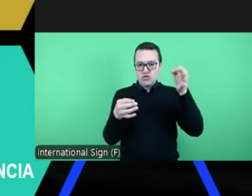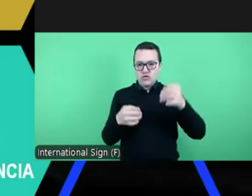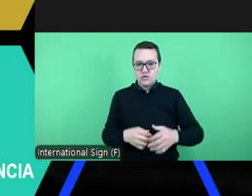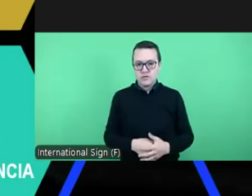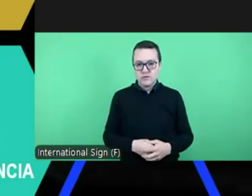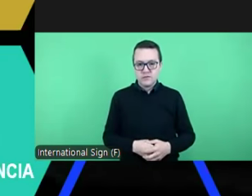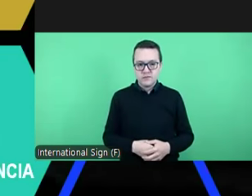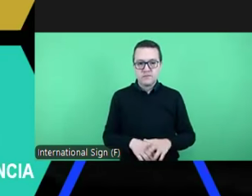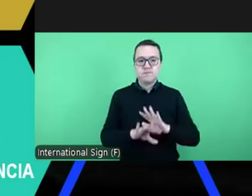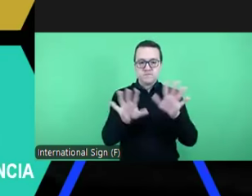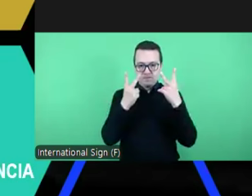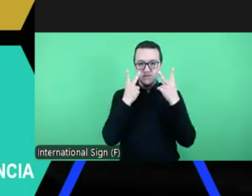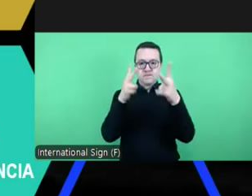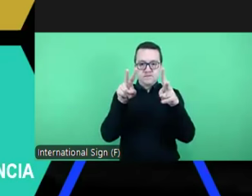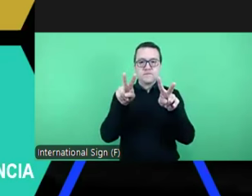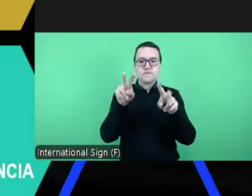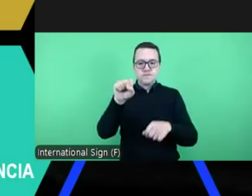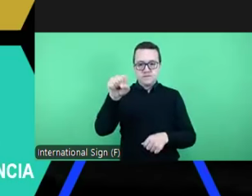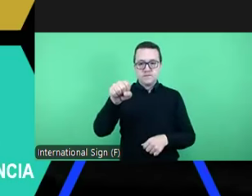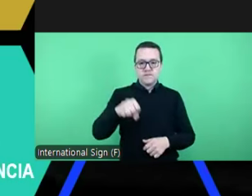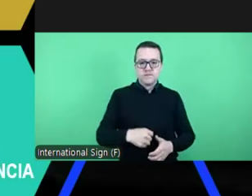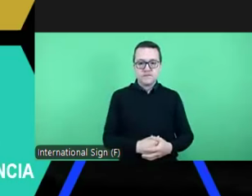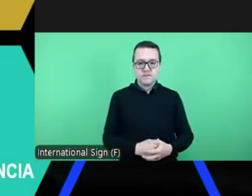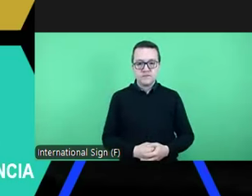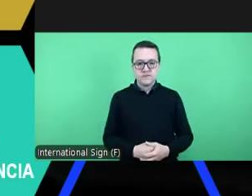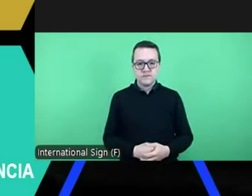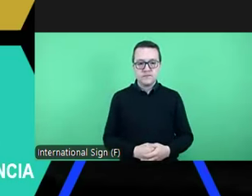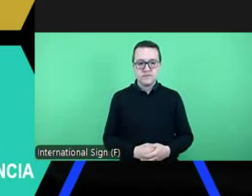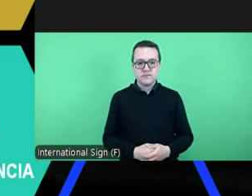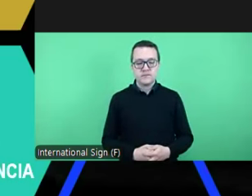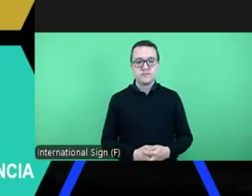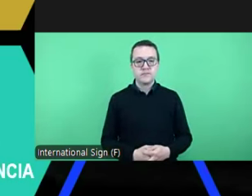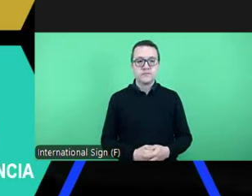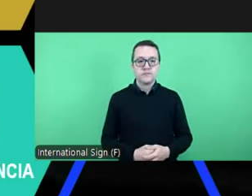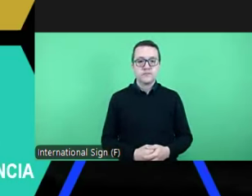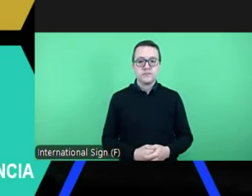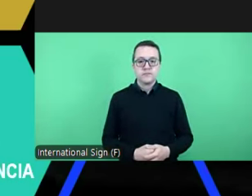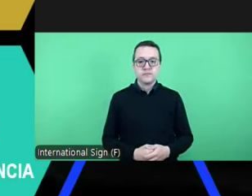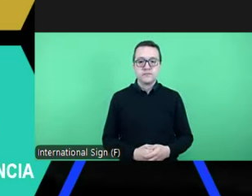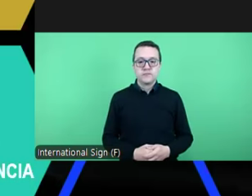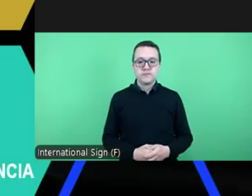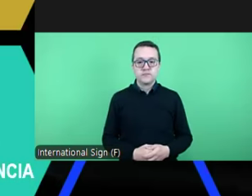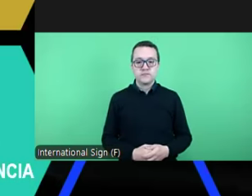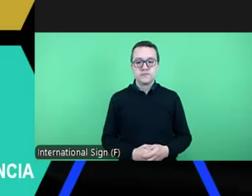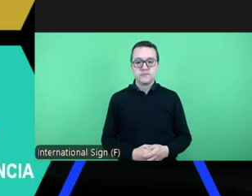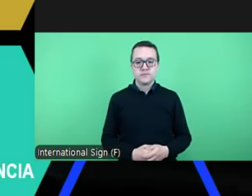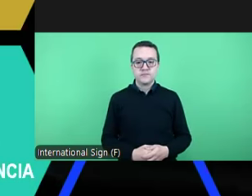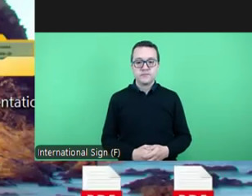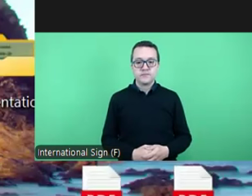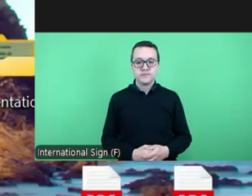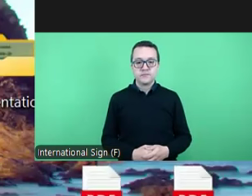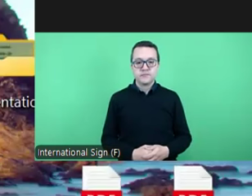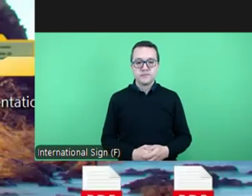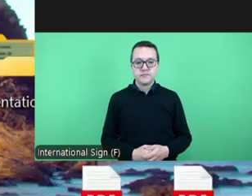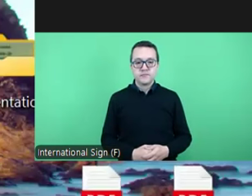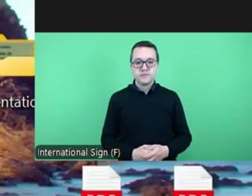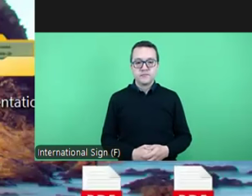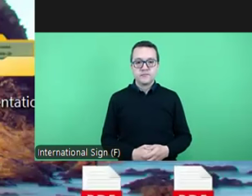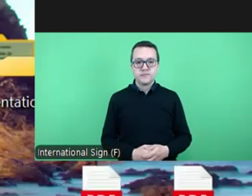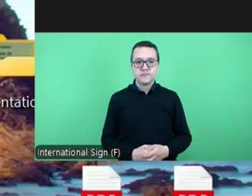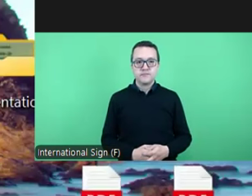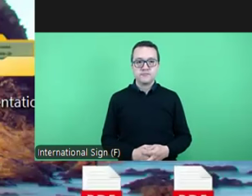Ahí sí, notes. ahí Okay, sí, now we can perfecto. see your presentation. Ok. Então vamos lá e